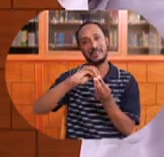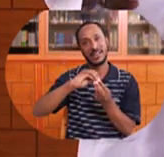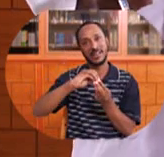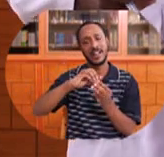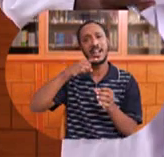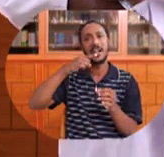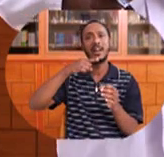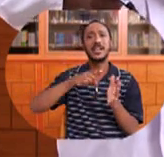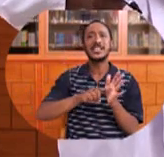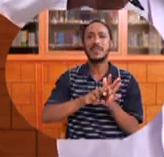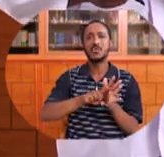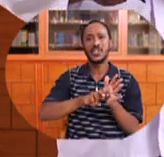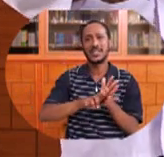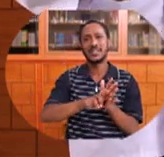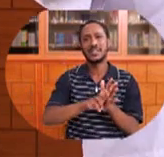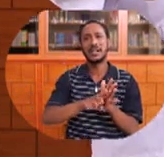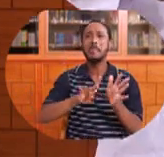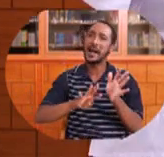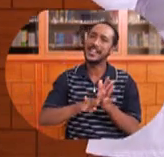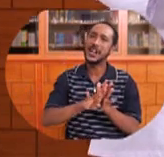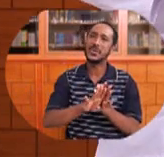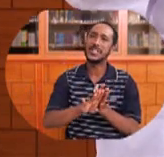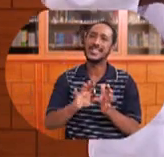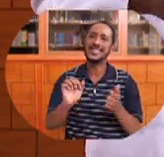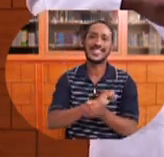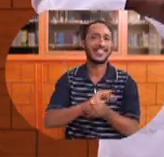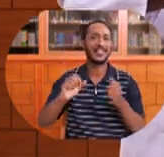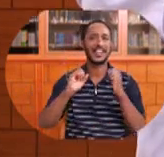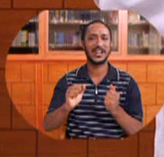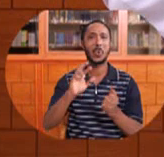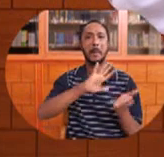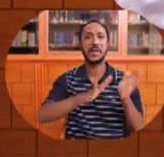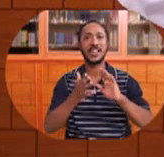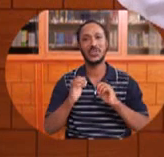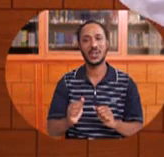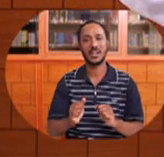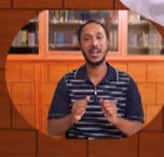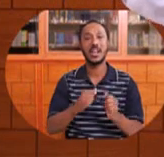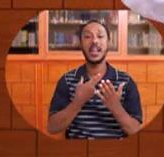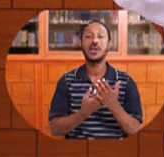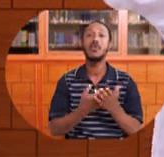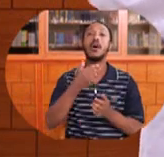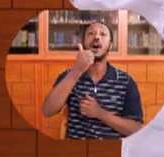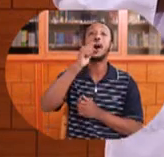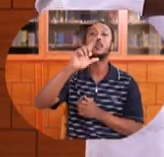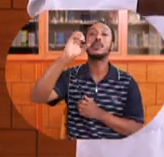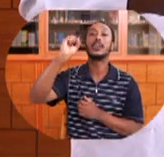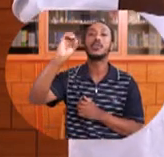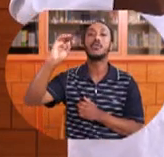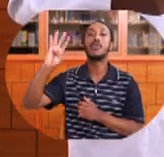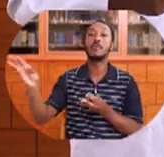germs and different bacteria, and addition of aluminum sulfate.